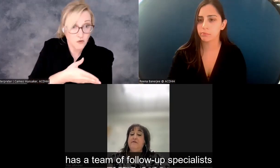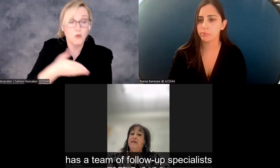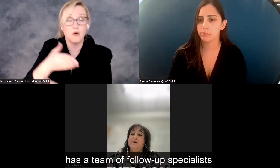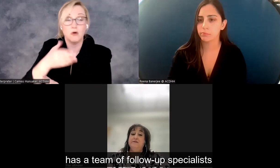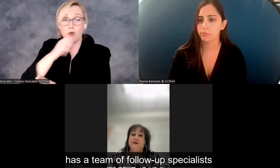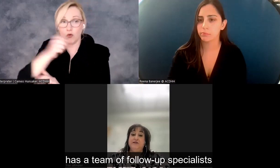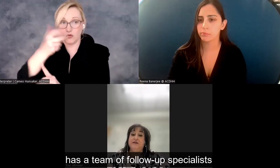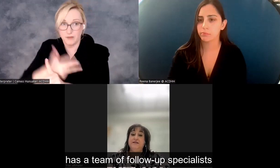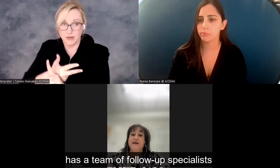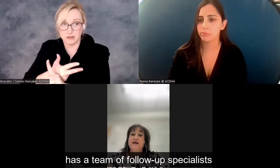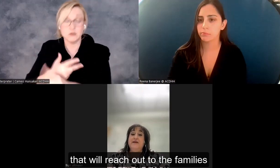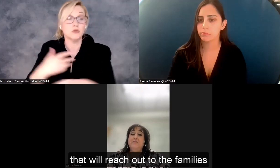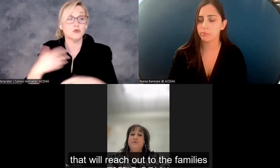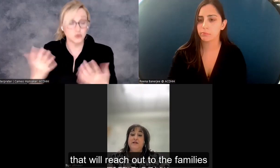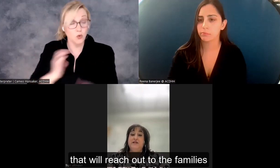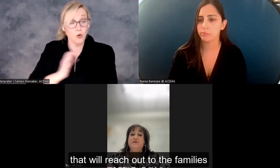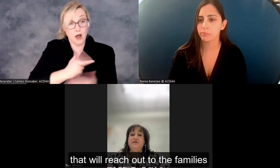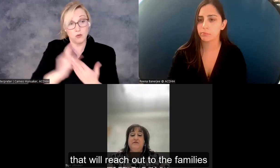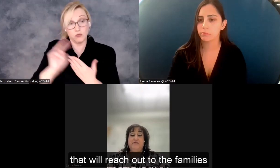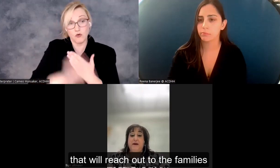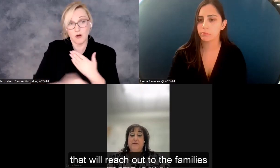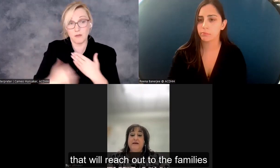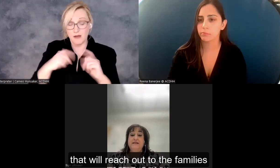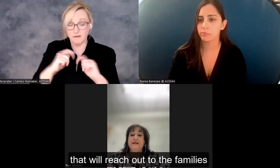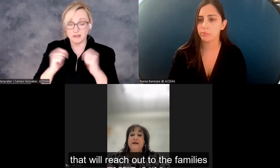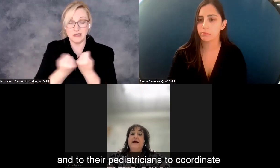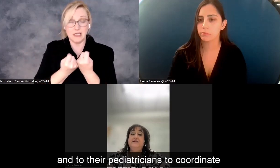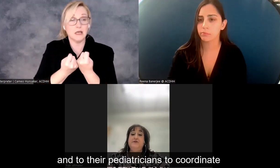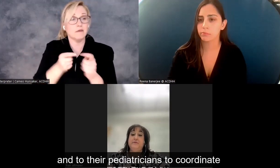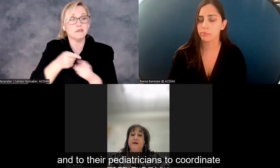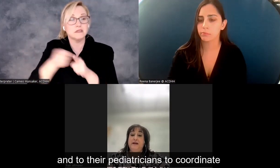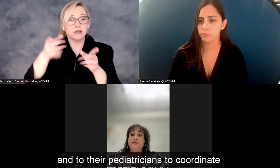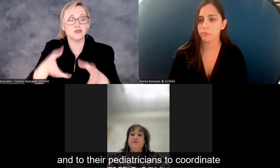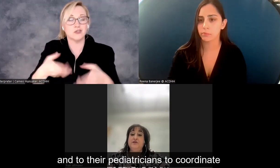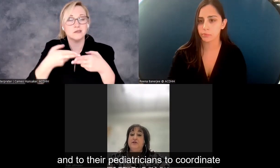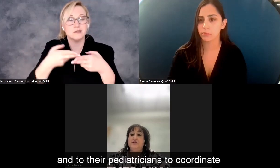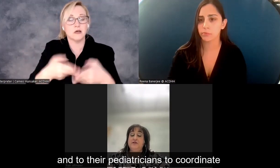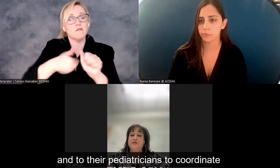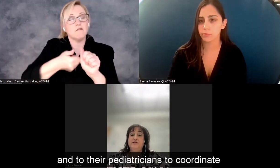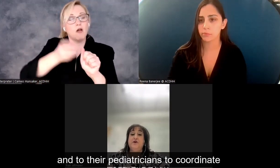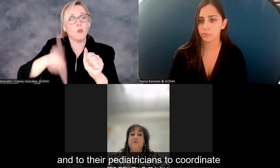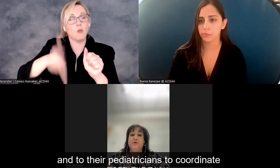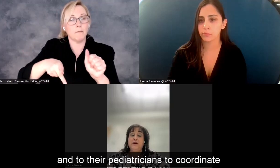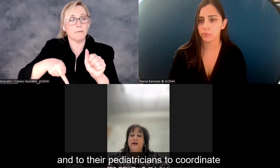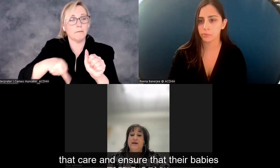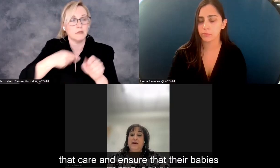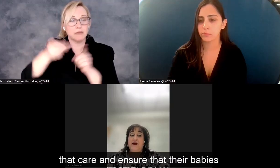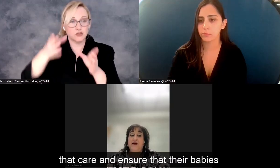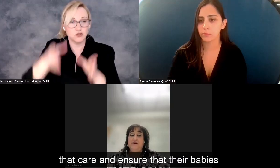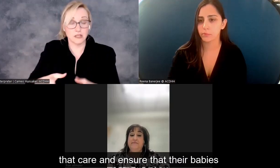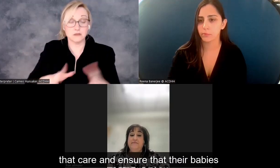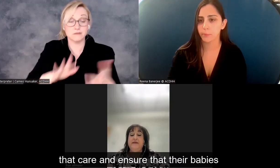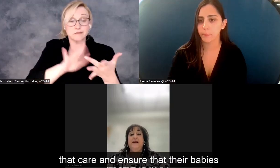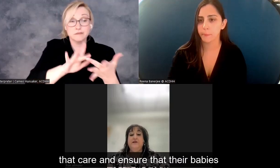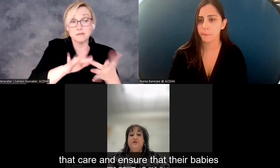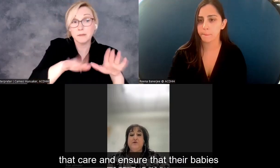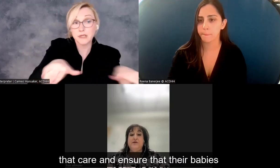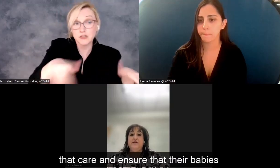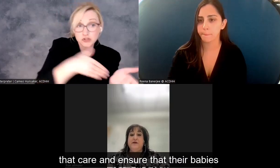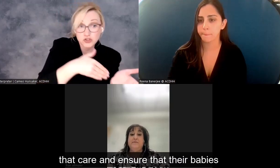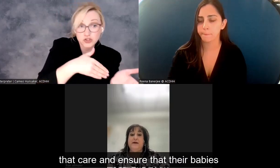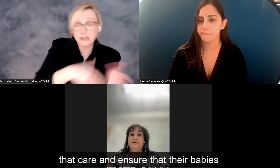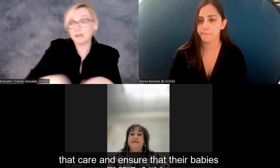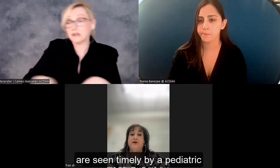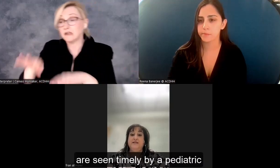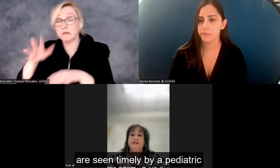team of follow-up specialists that will reach out to the families and to their pediatricians to coordinate that care and ensure